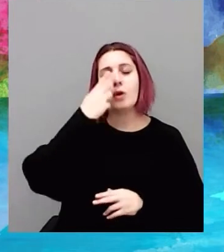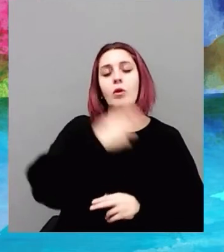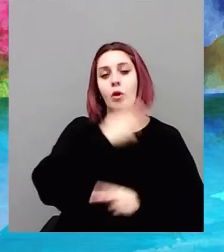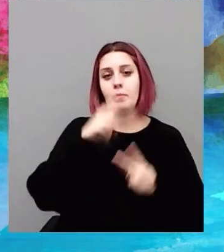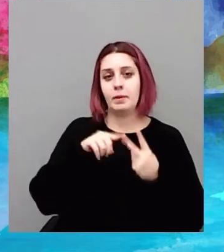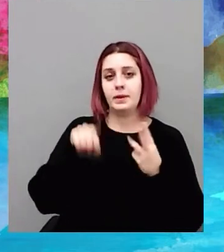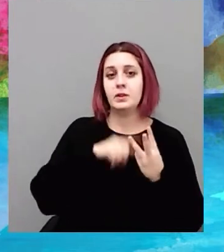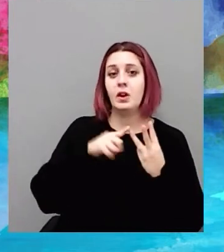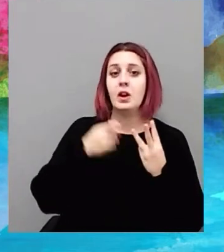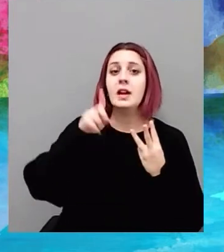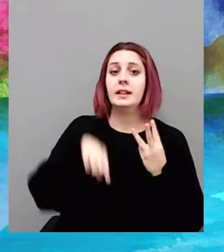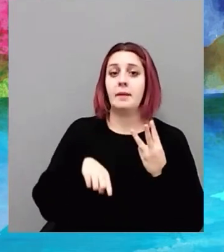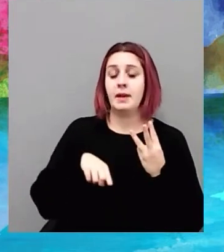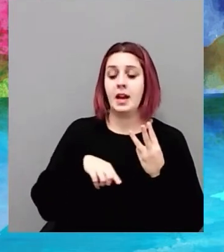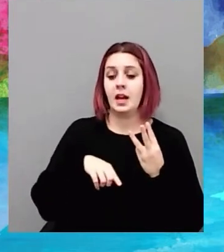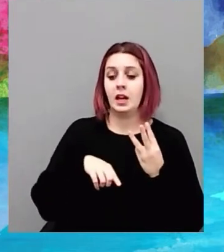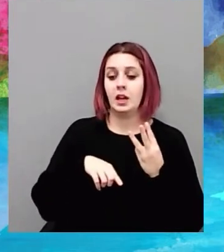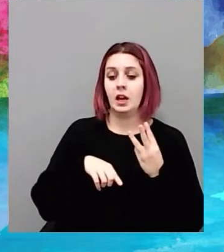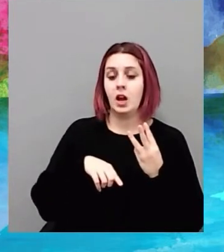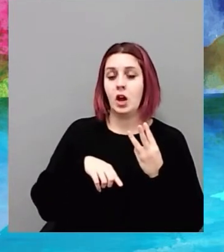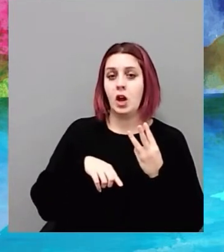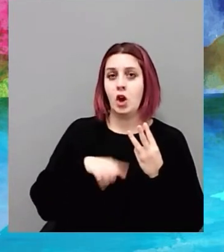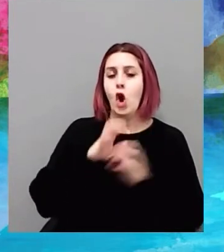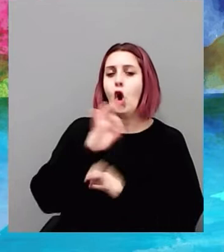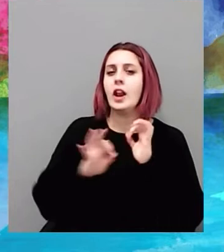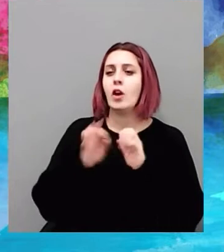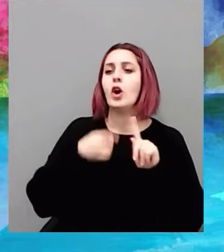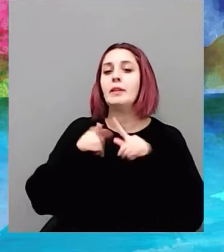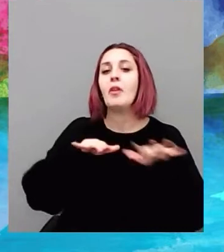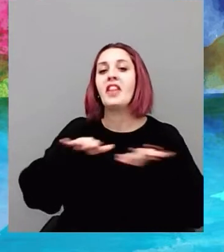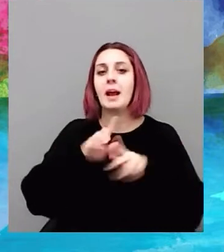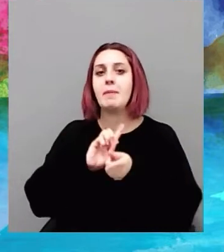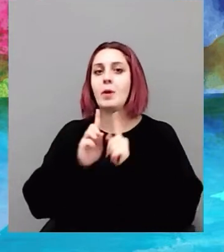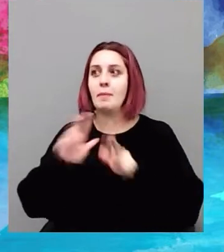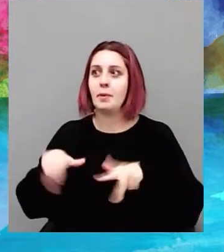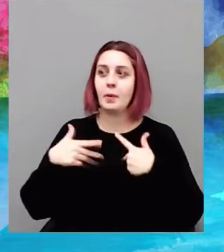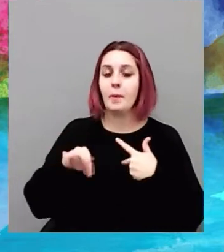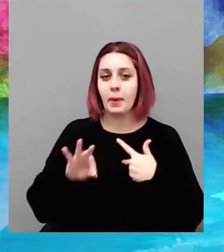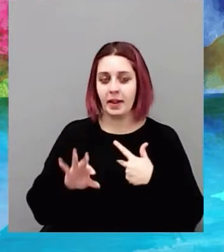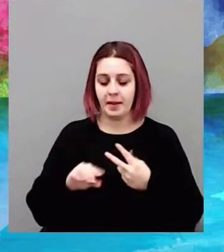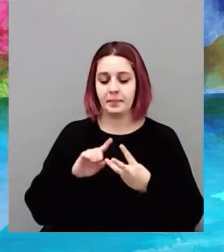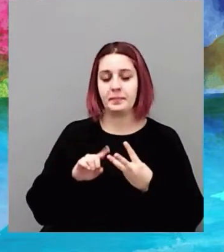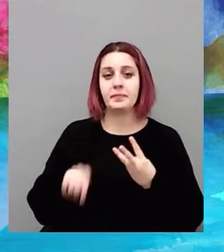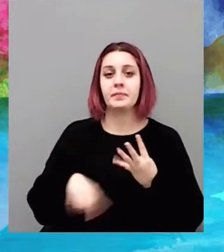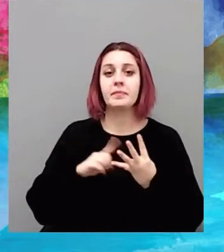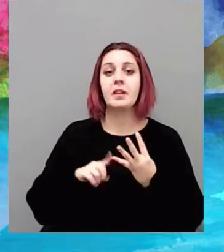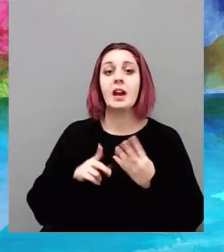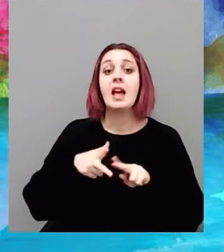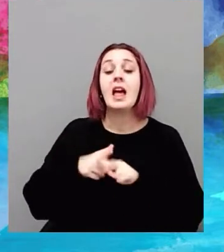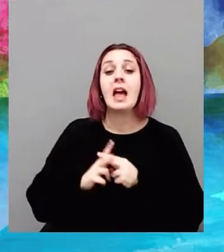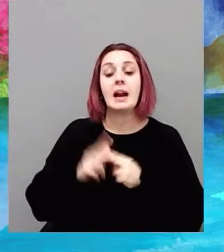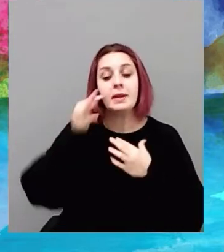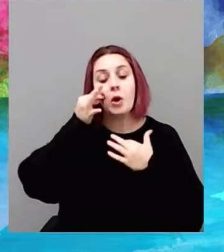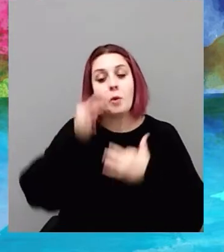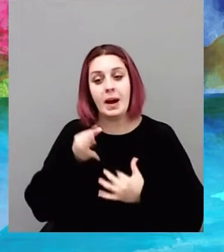the quality of life on the territory. The human and digital scalable tools. So it's important, of